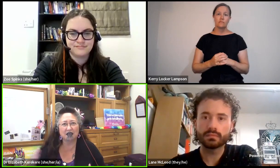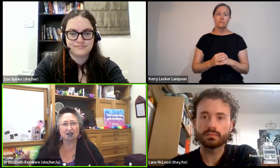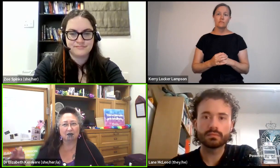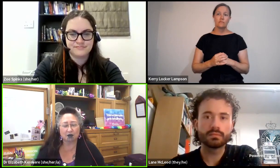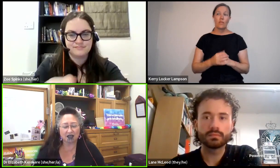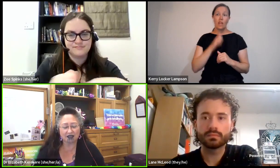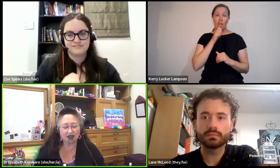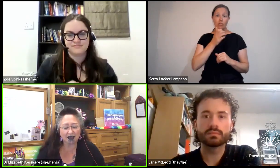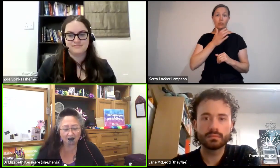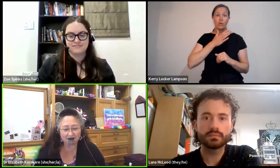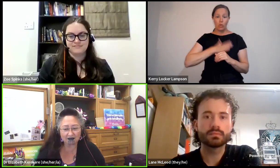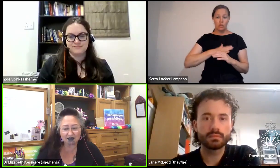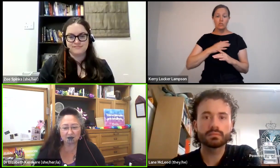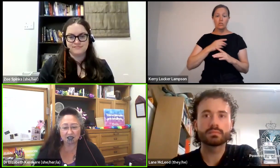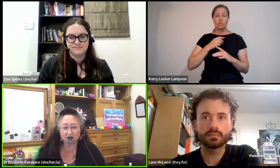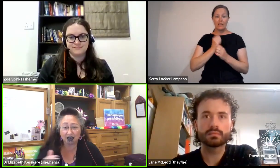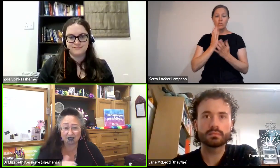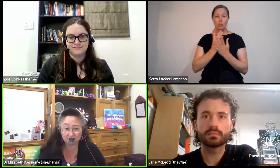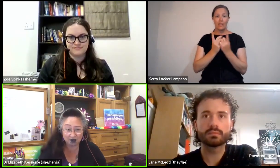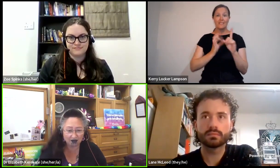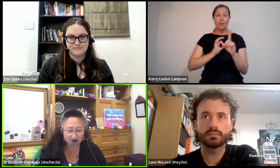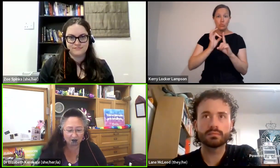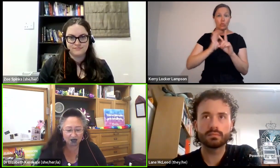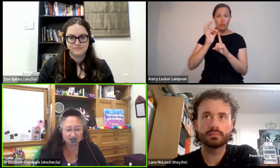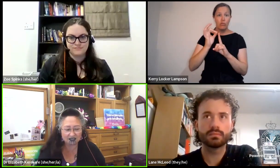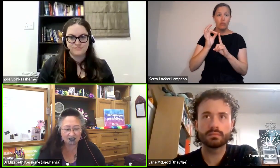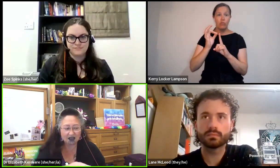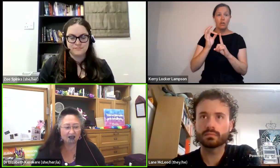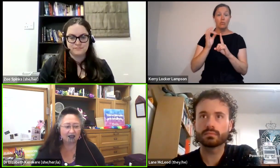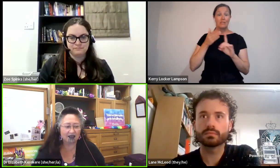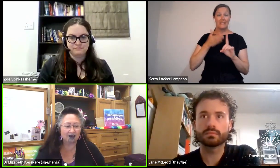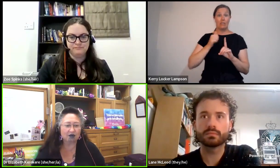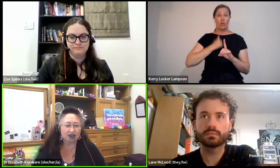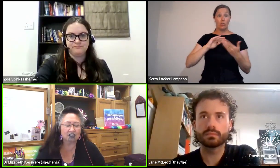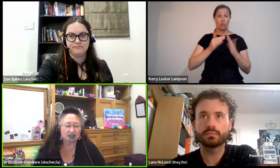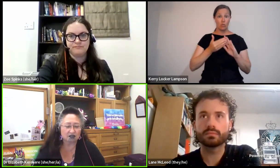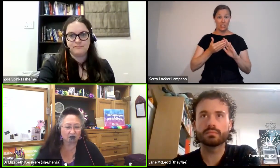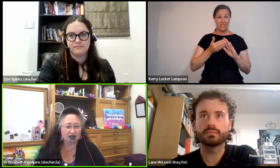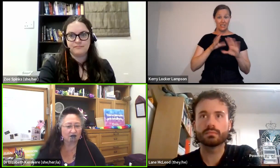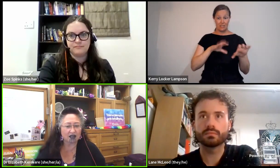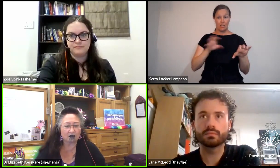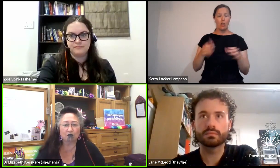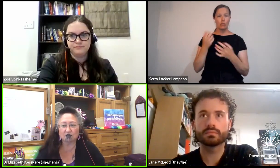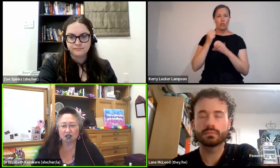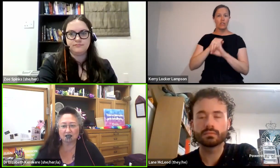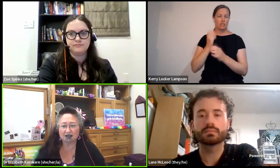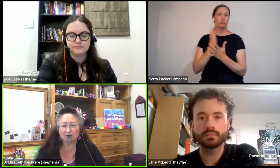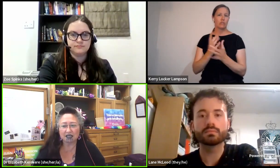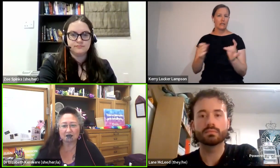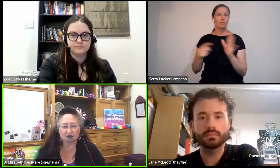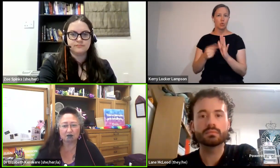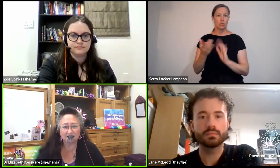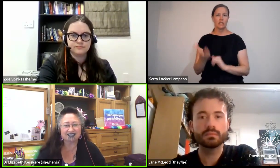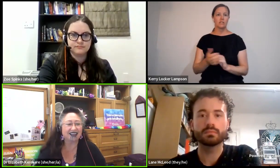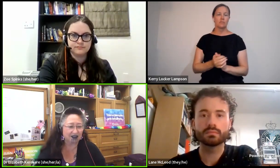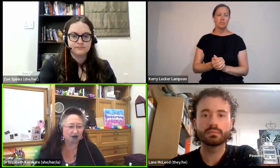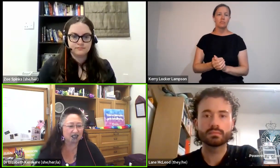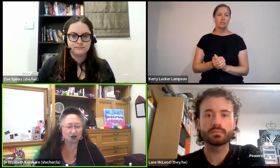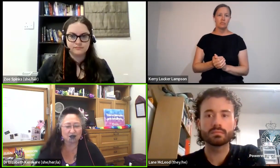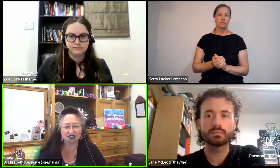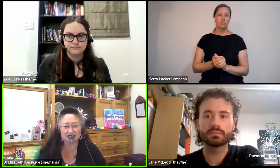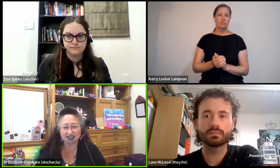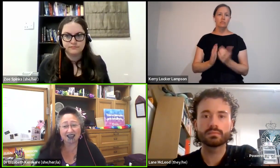continue to be in the bad way that they are, especially in regards to our communities, then prevention is really, really important. And that means